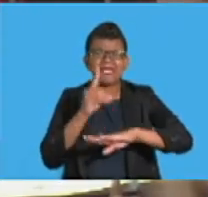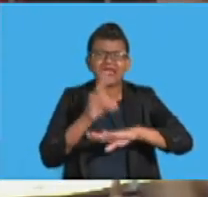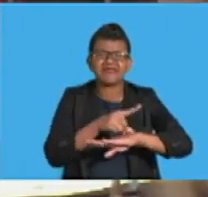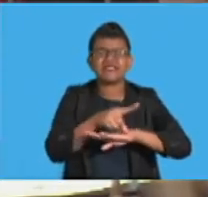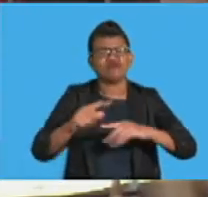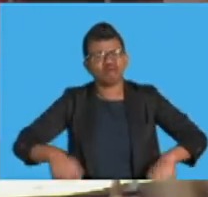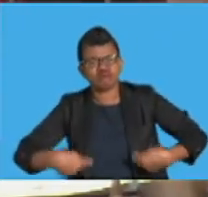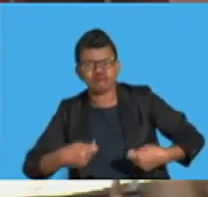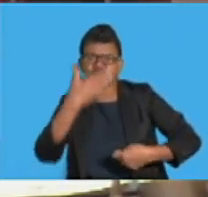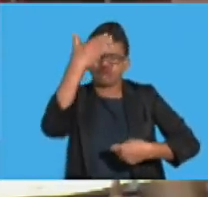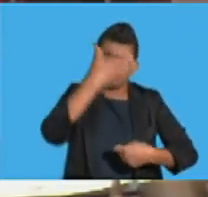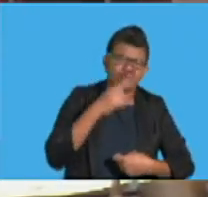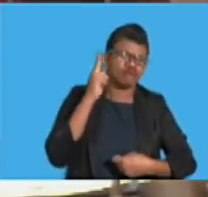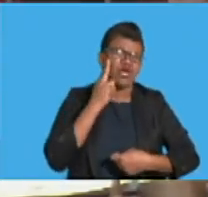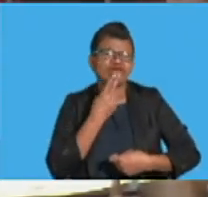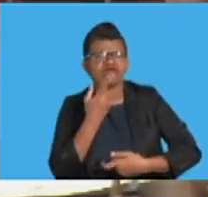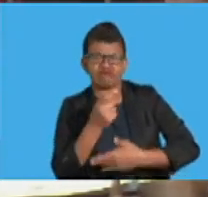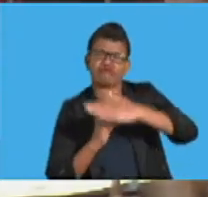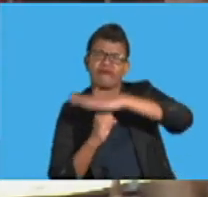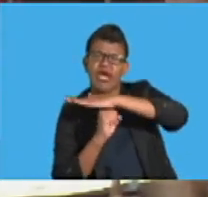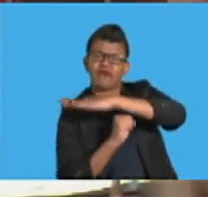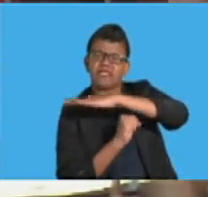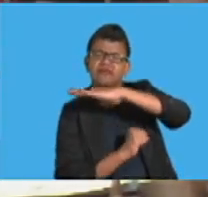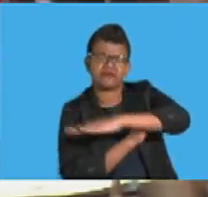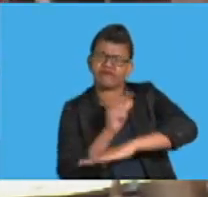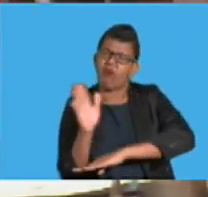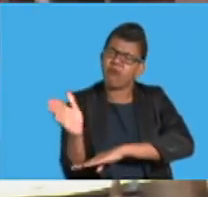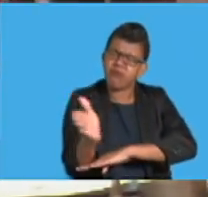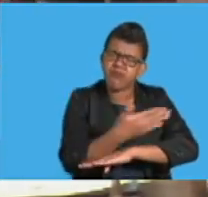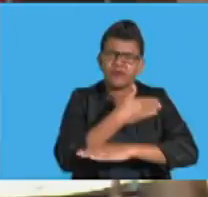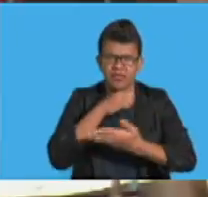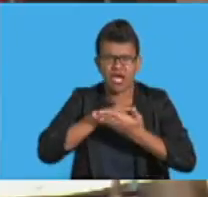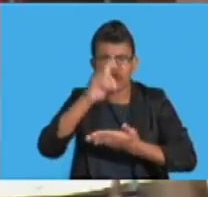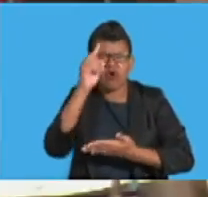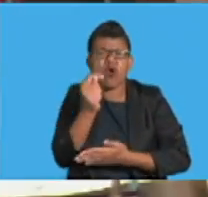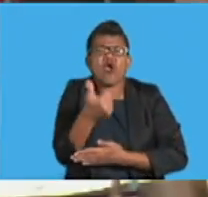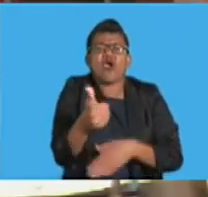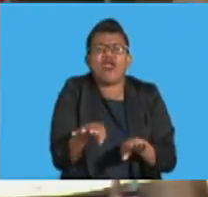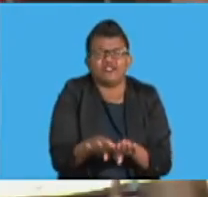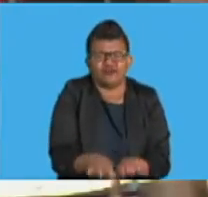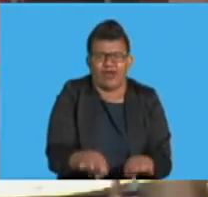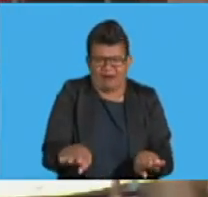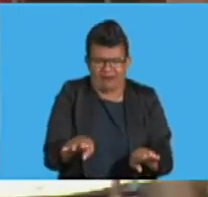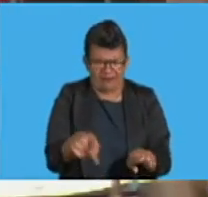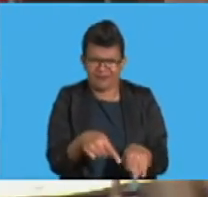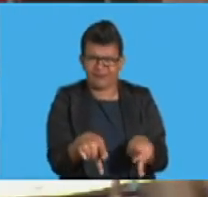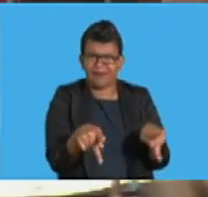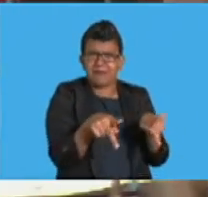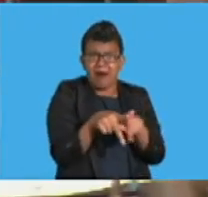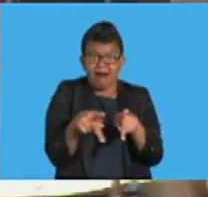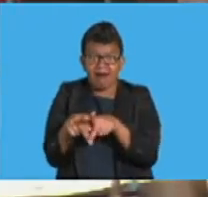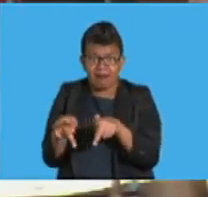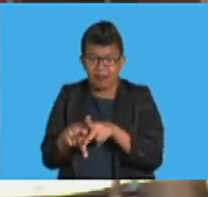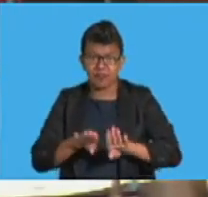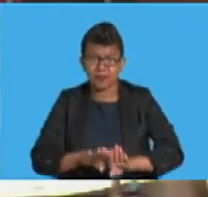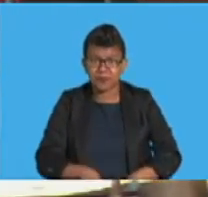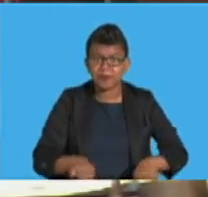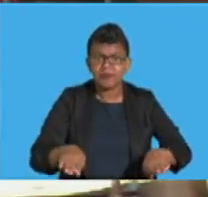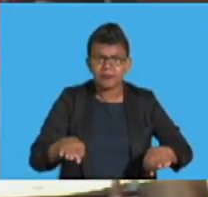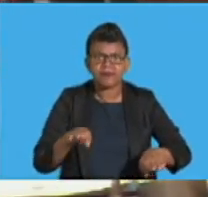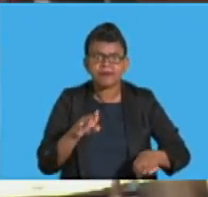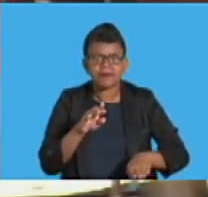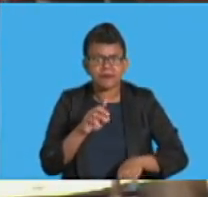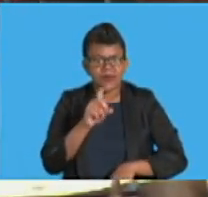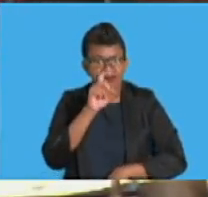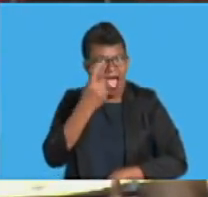emphasis on the foundation of all education, our early child and care education schools. Of course, Madam Speaker, we cannot forget the very